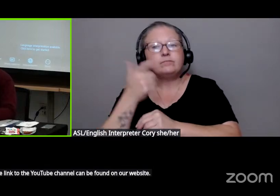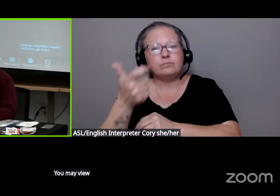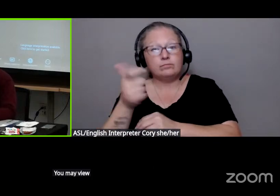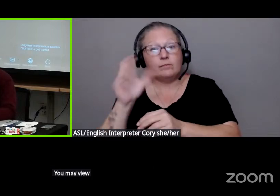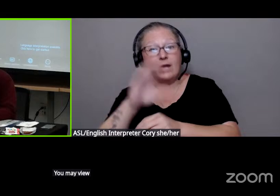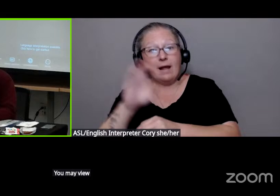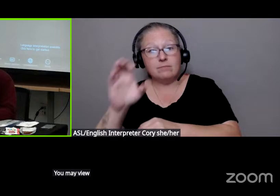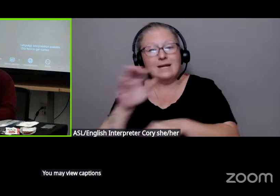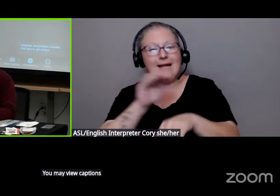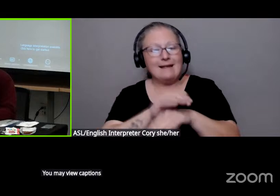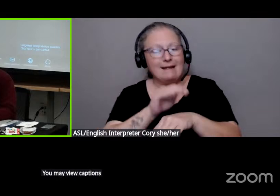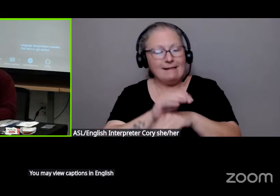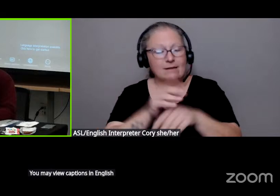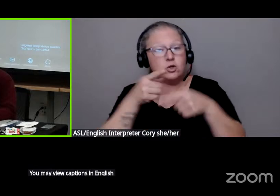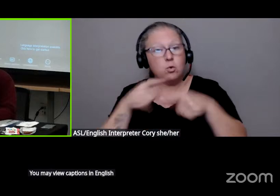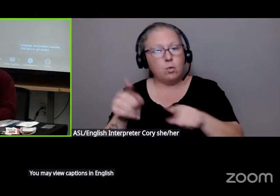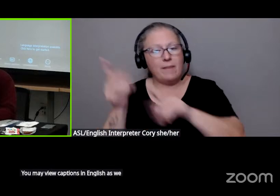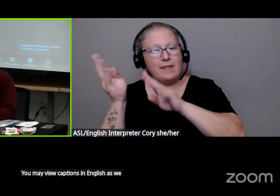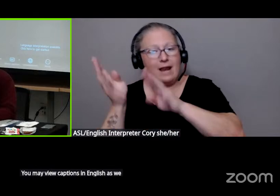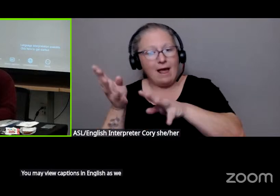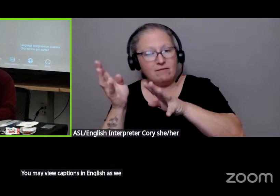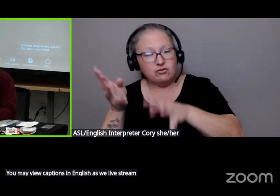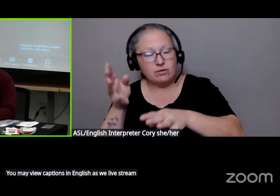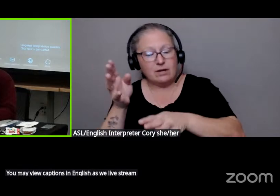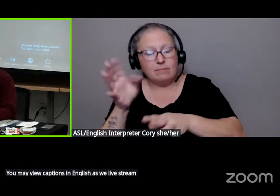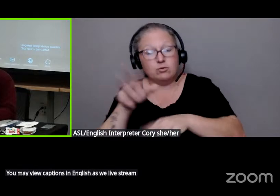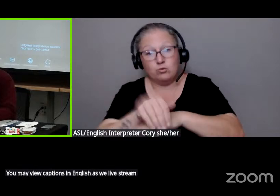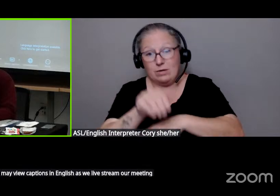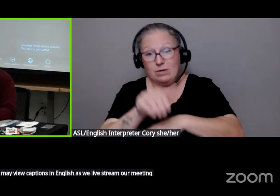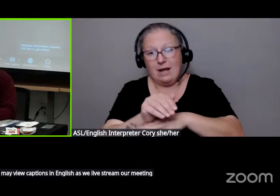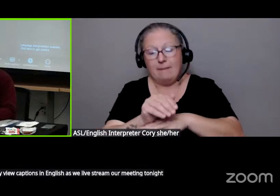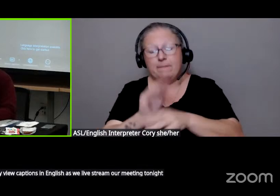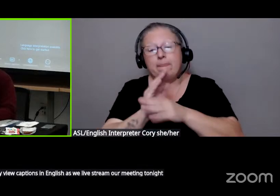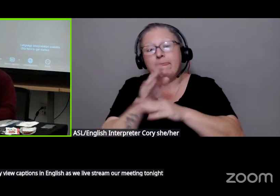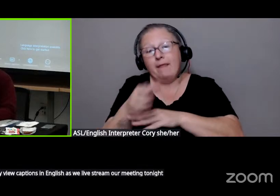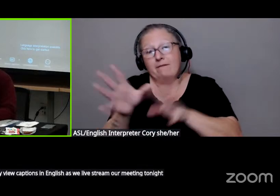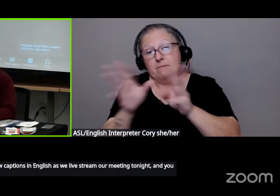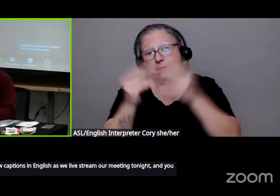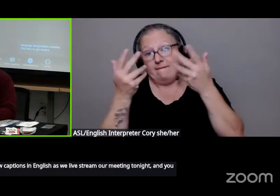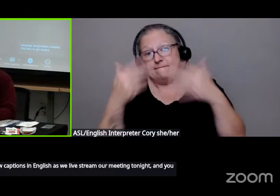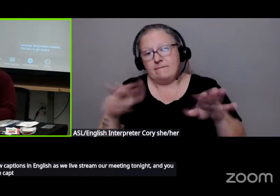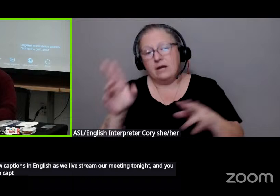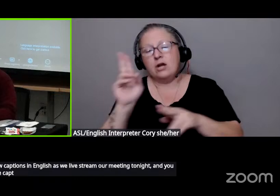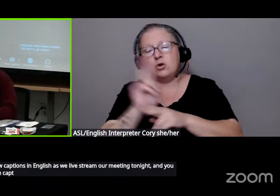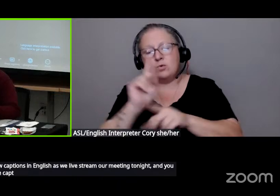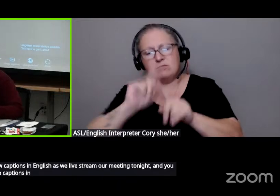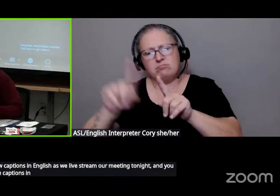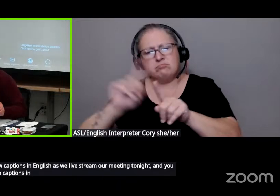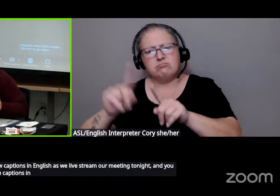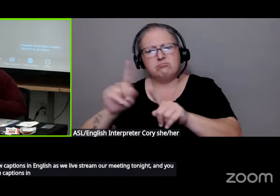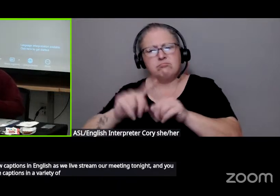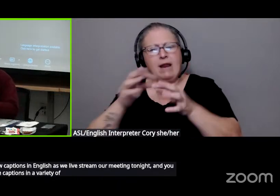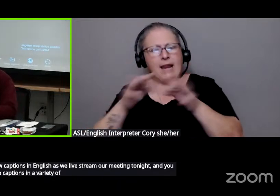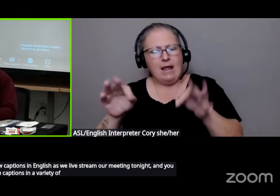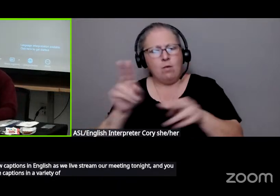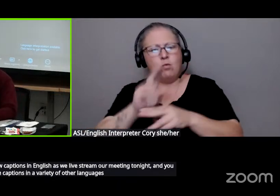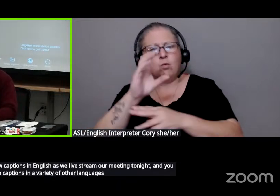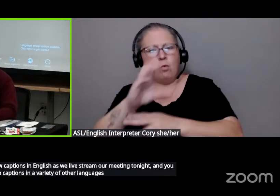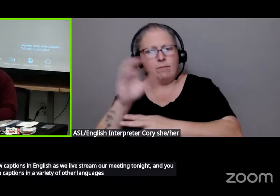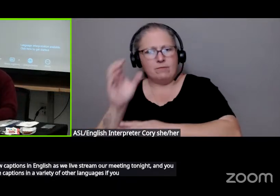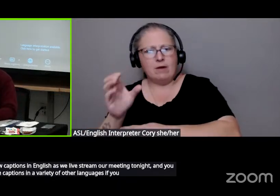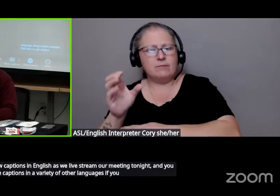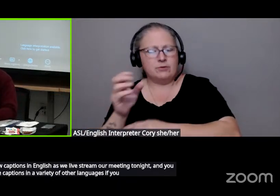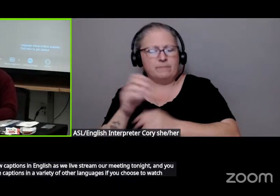in English as we live stream our meeting tonight, and you may view the captions in a variety of other languages if you choose to